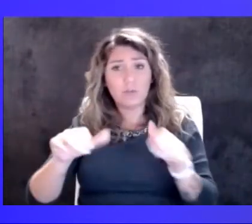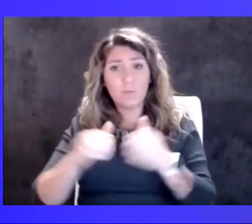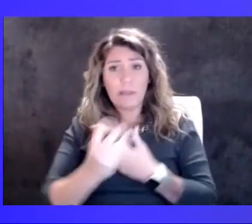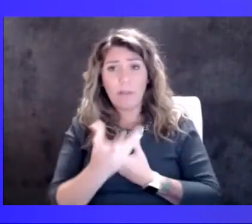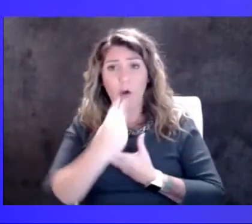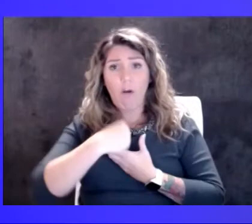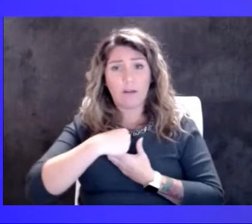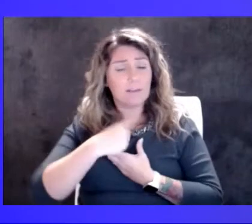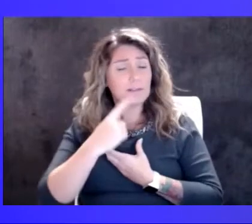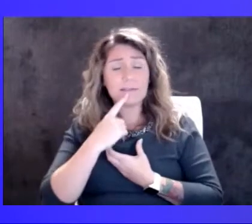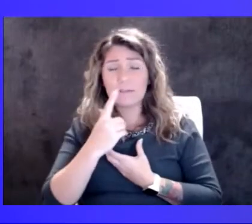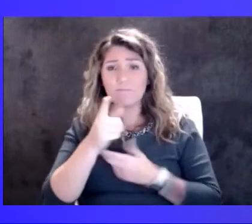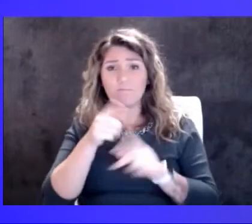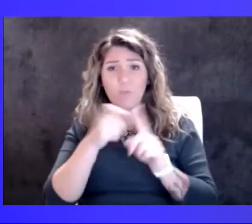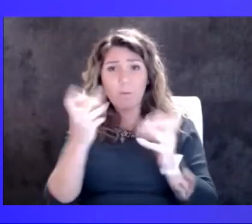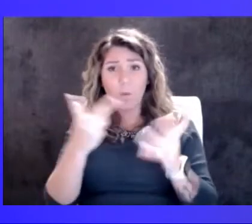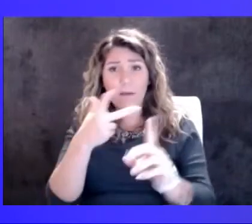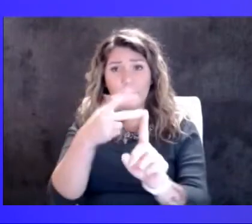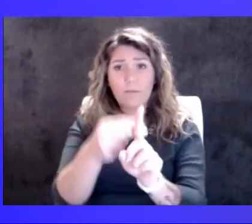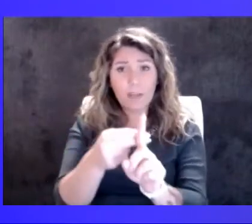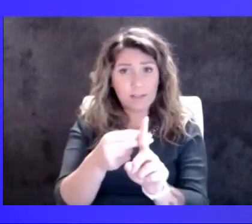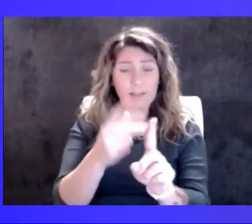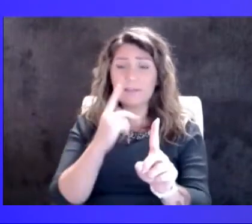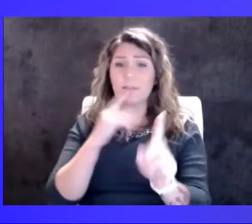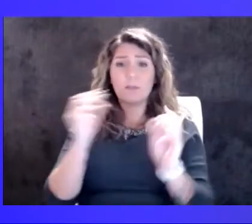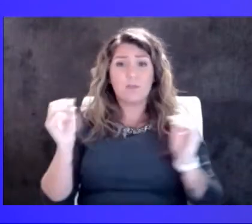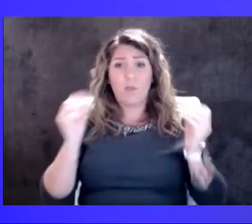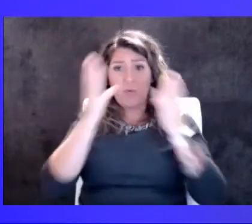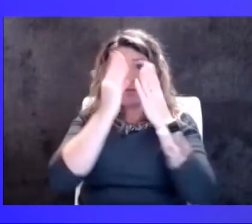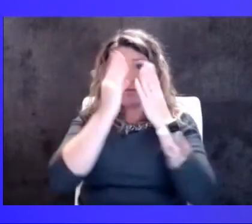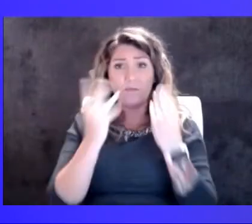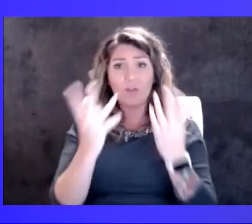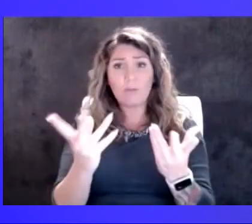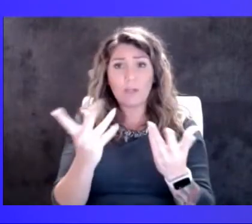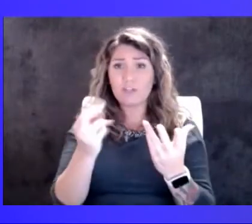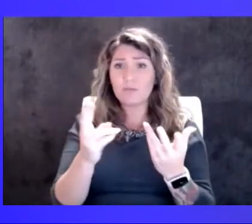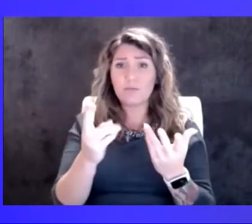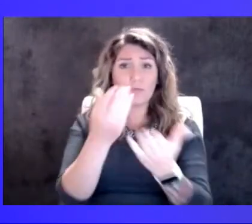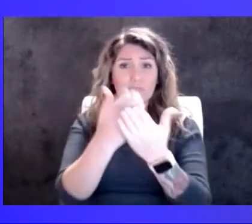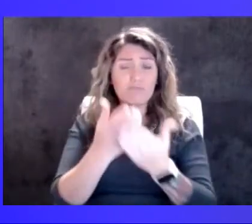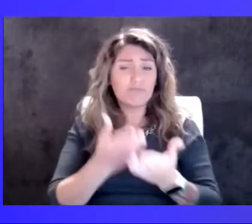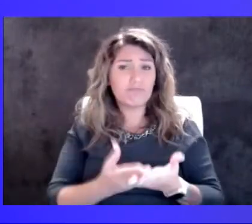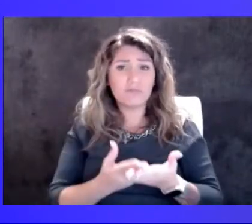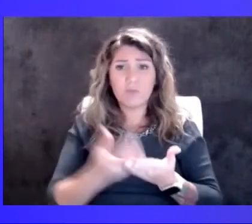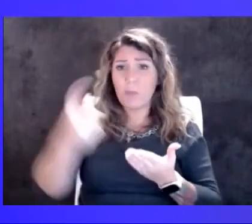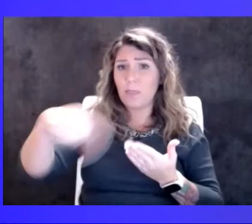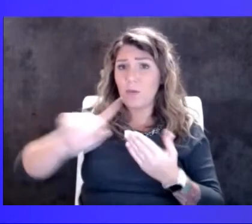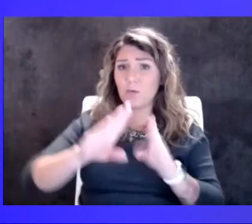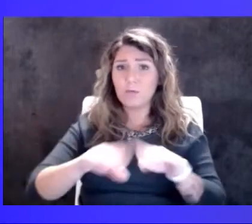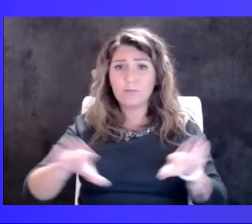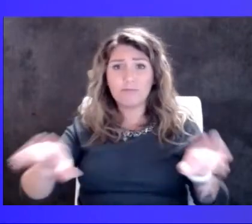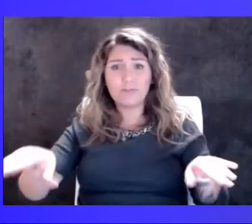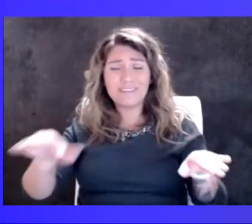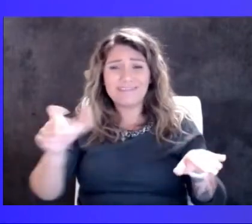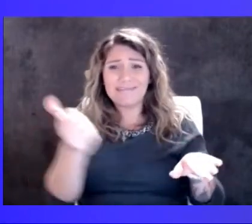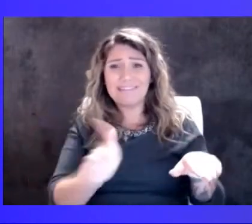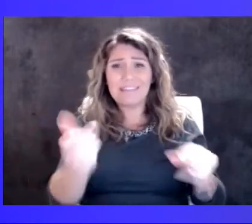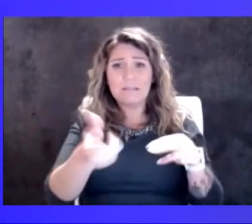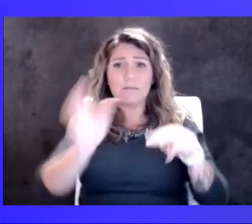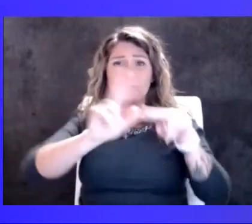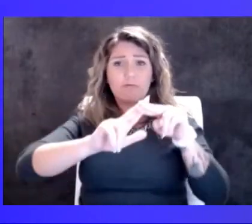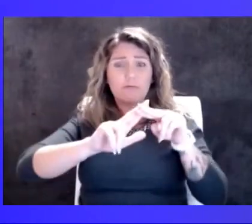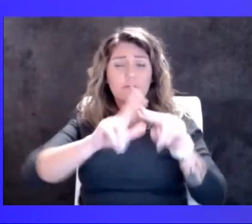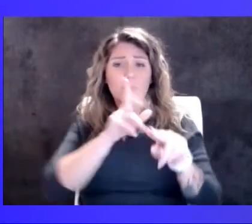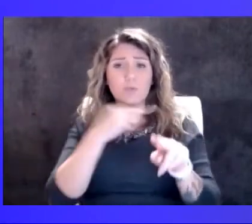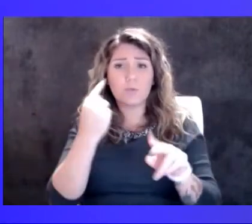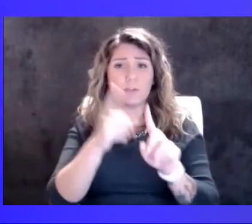There's no information or inclination that these children are at any increased risk from getting the vaccination in